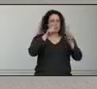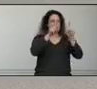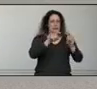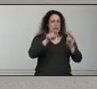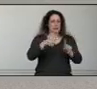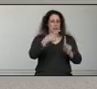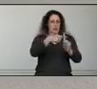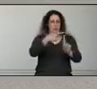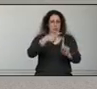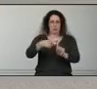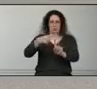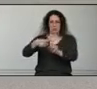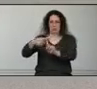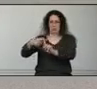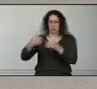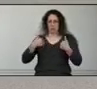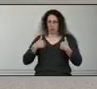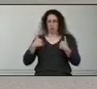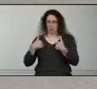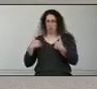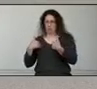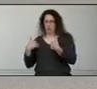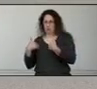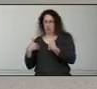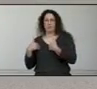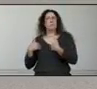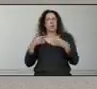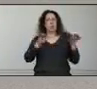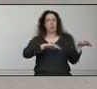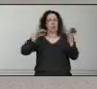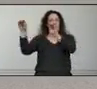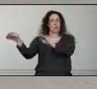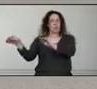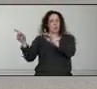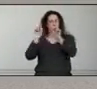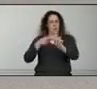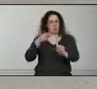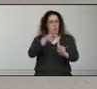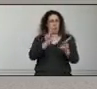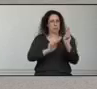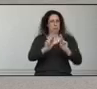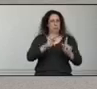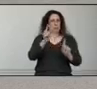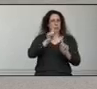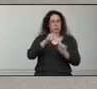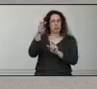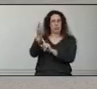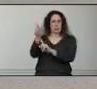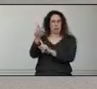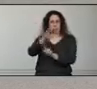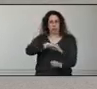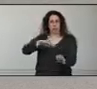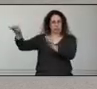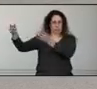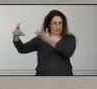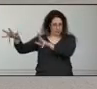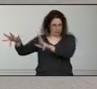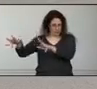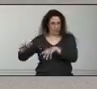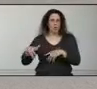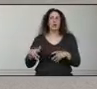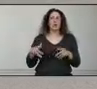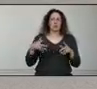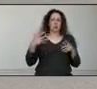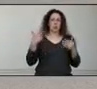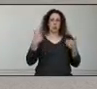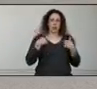we'll move the people who are positive into a motel. But because once we got the initial set of